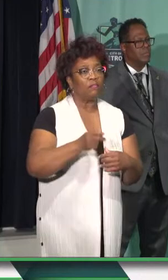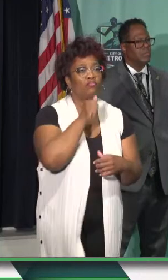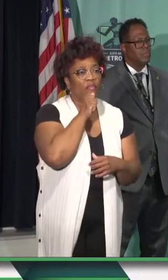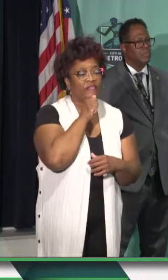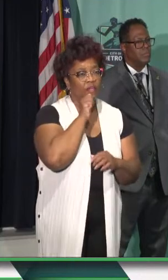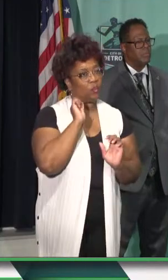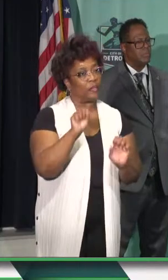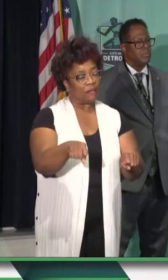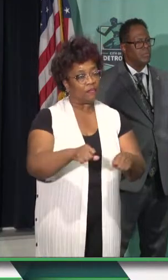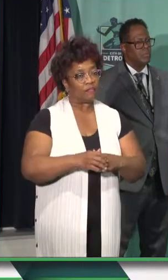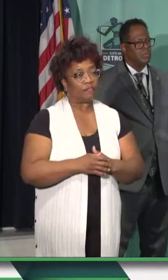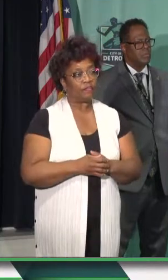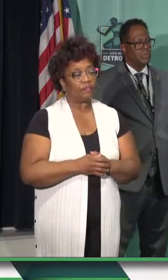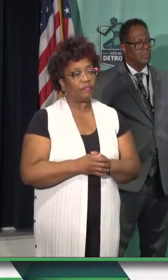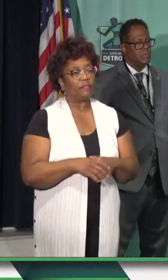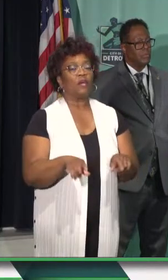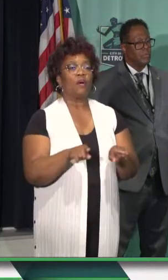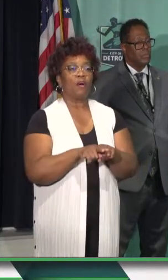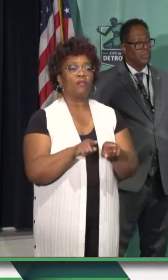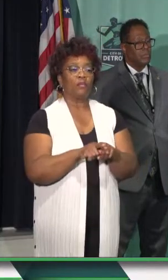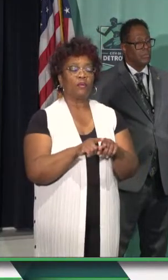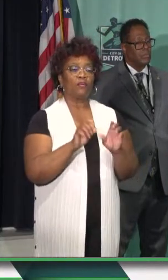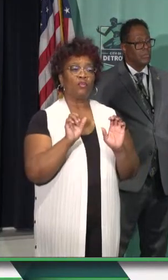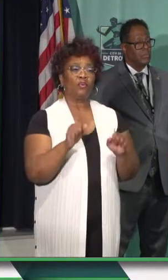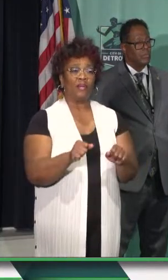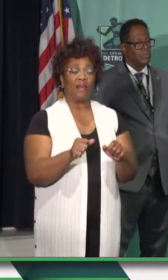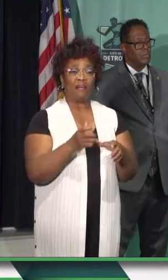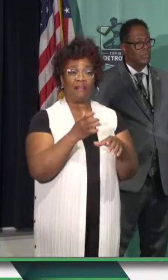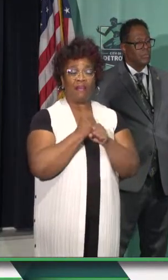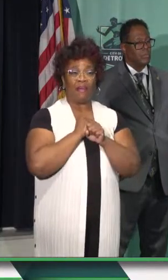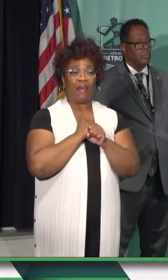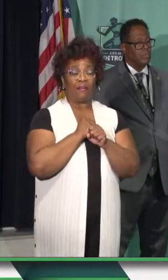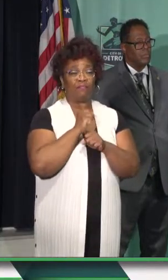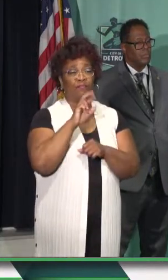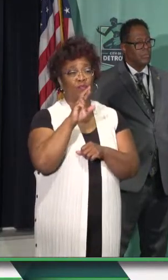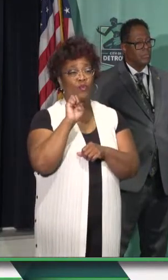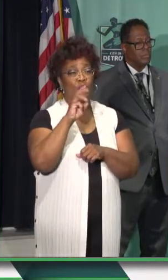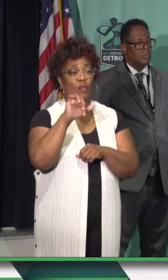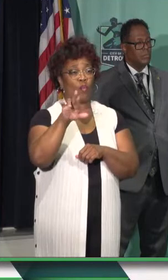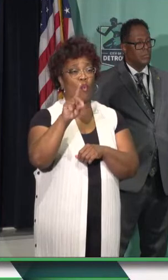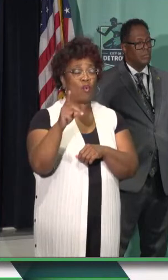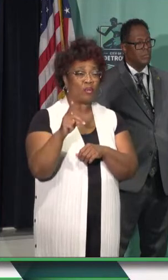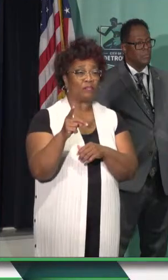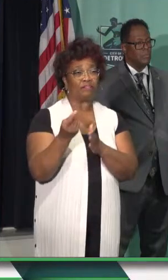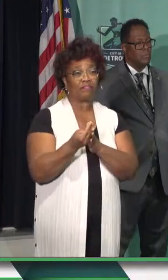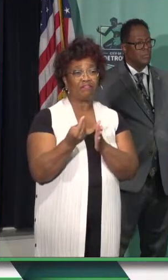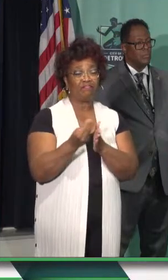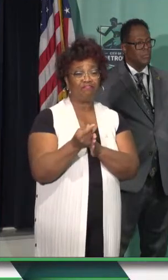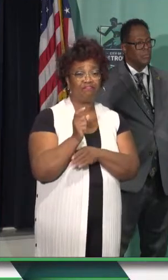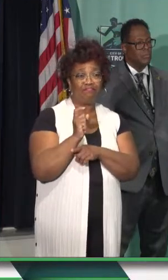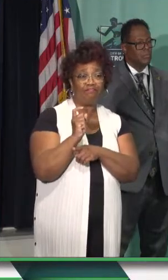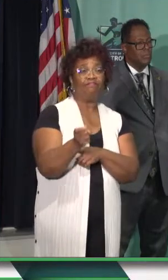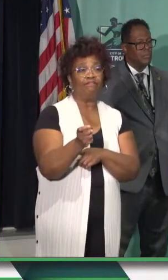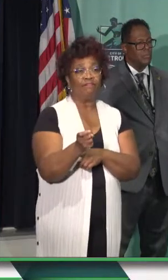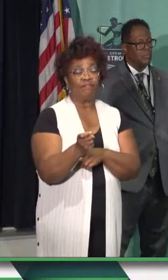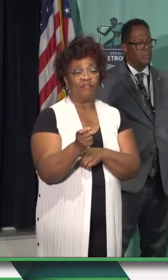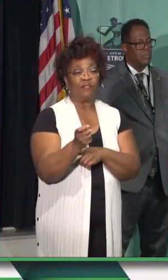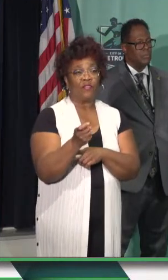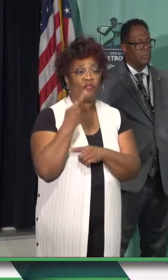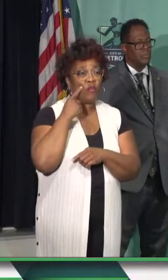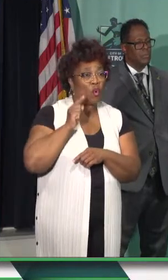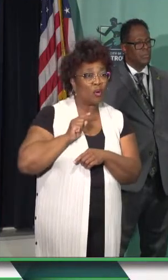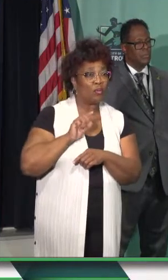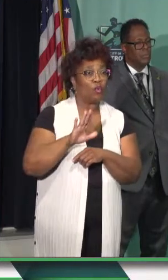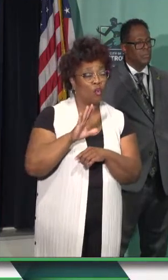anonymously, and being able to be rewarded for what your information that you're giving to the Detroit Police Department. If you